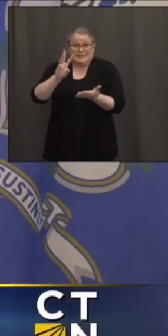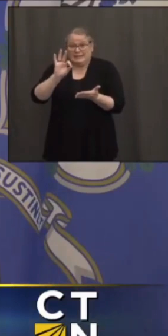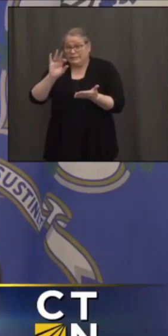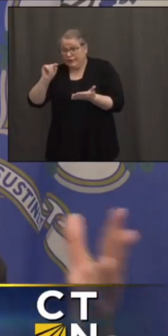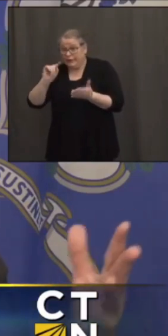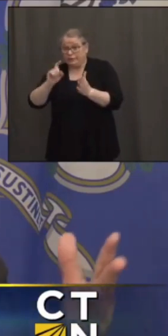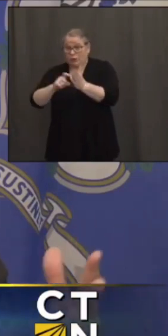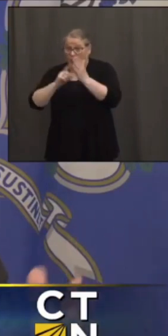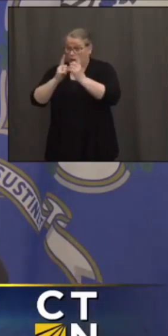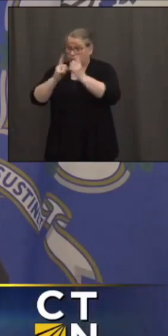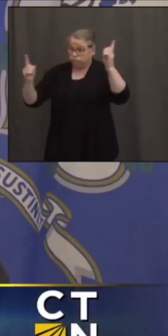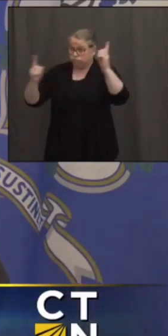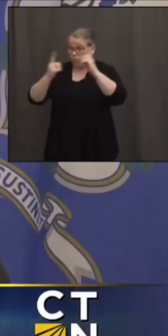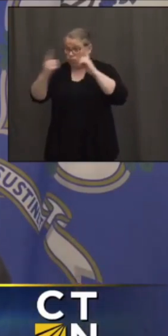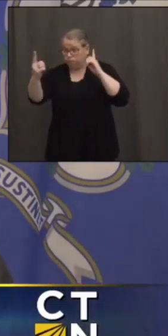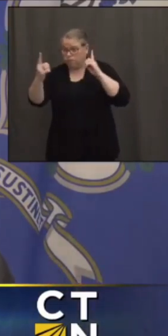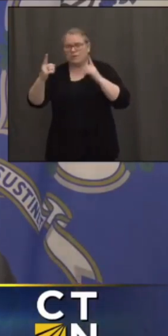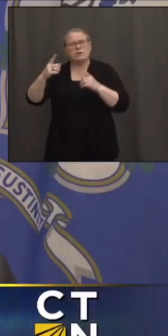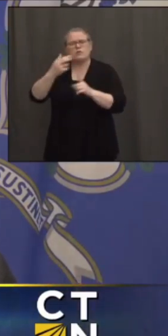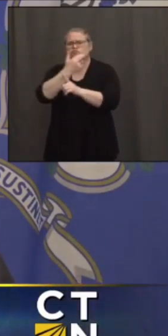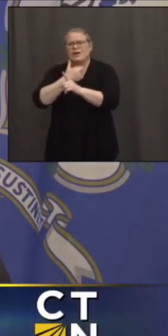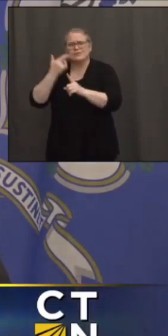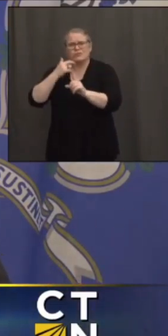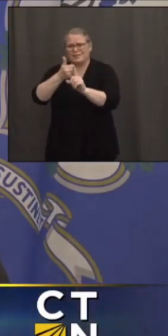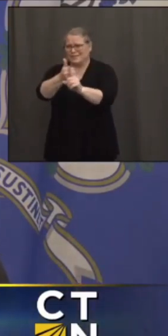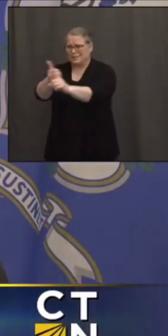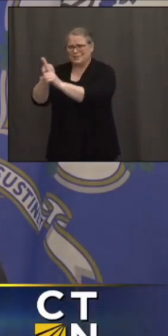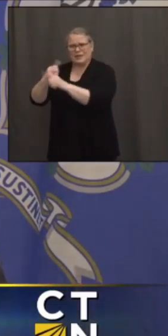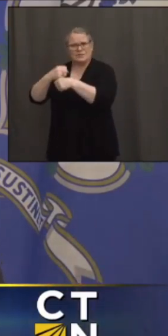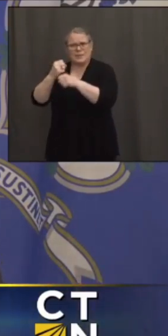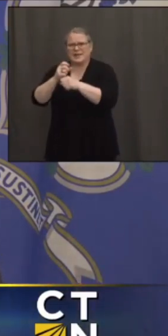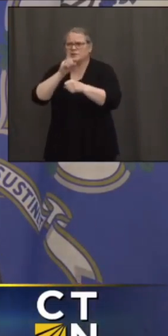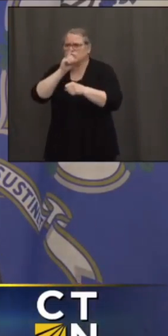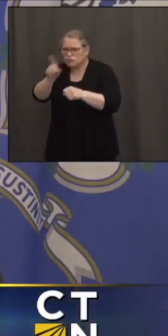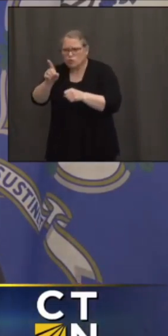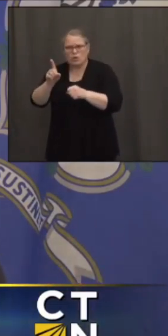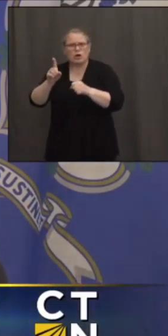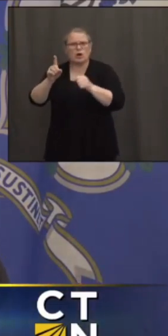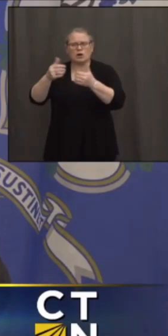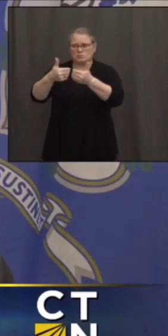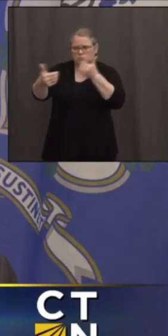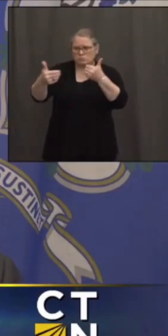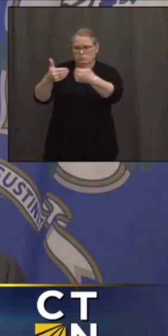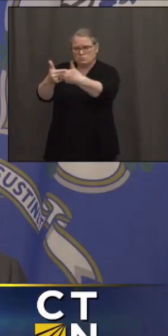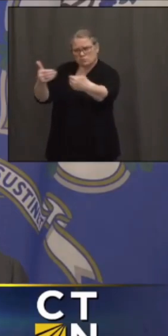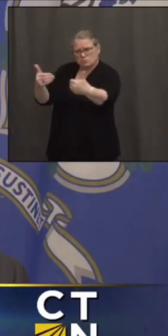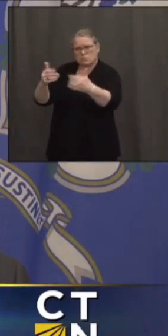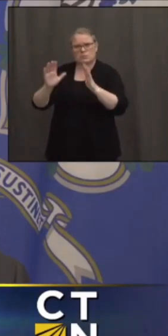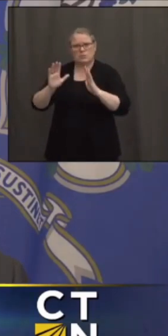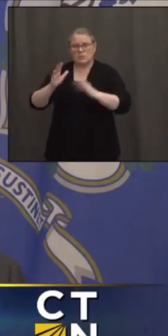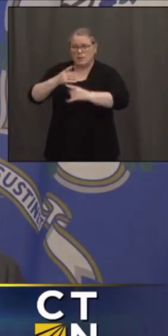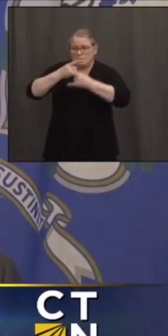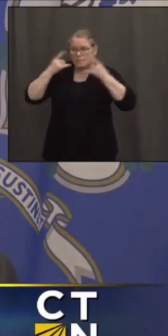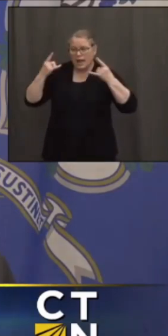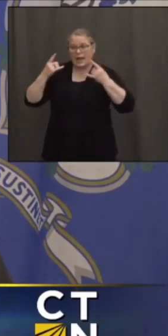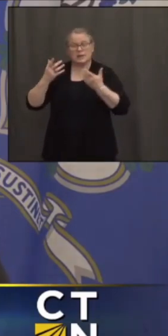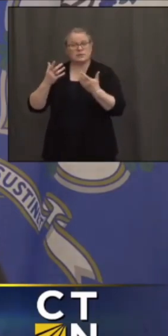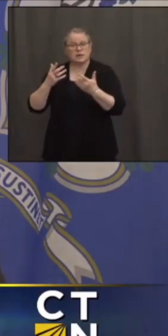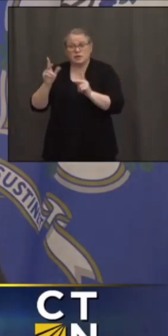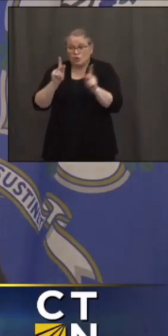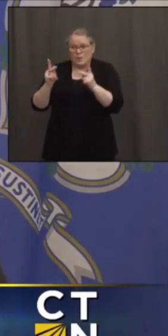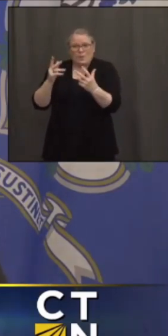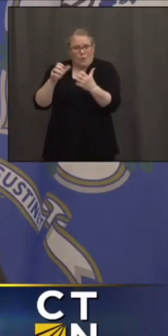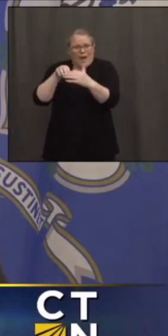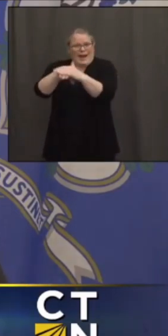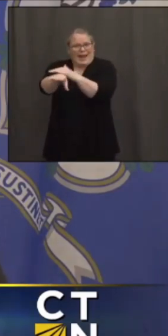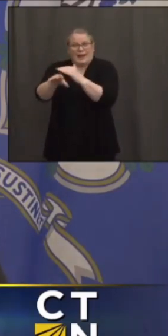they have enough spacing and have the mask requirement and keep the disinfecting in place so that people want to come into their